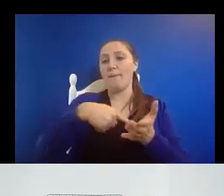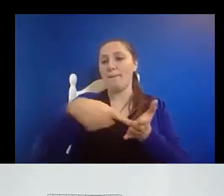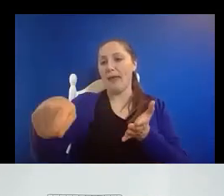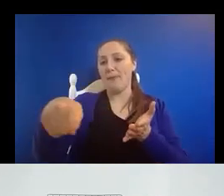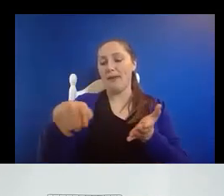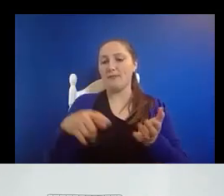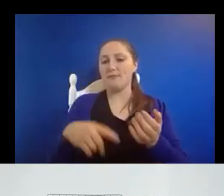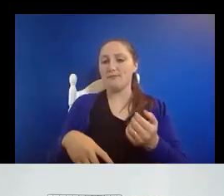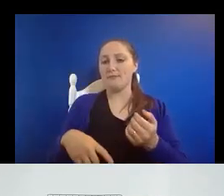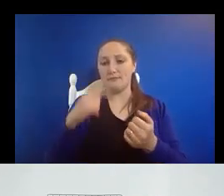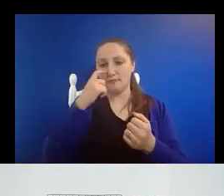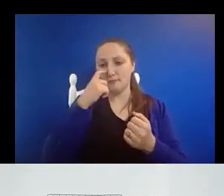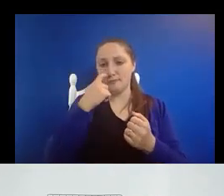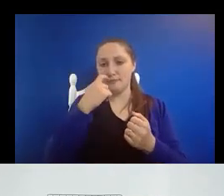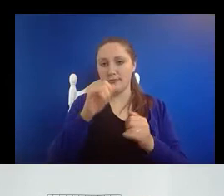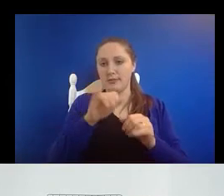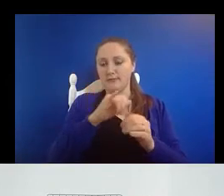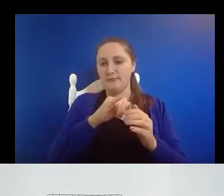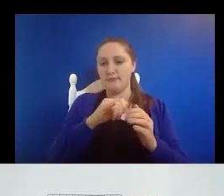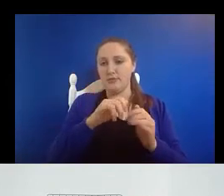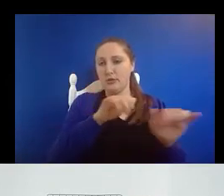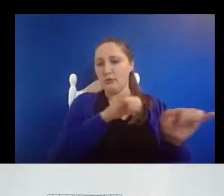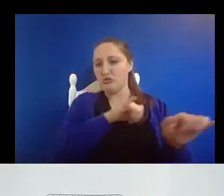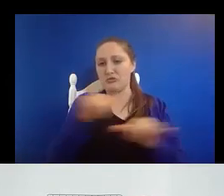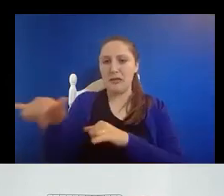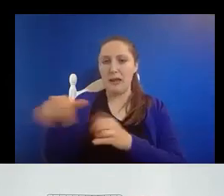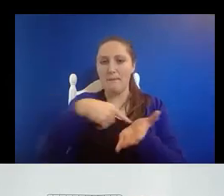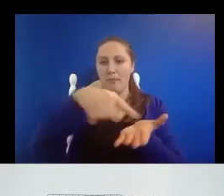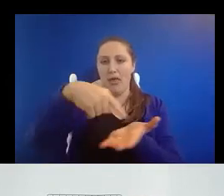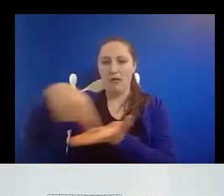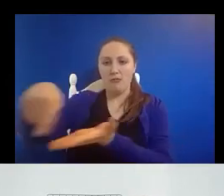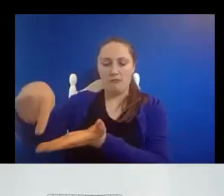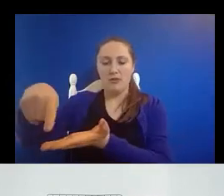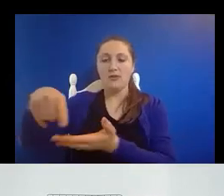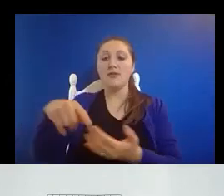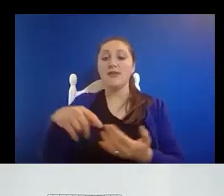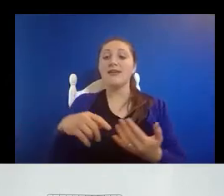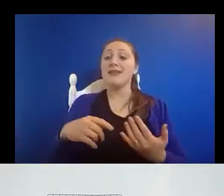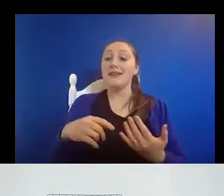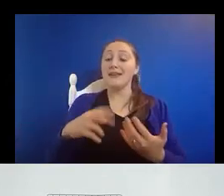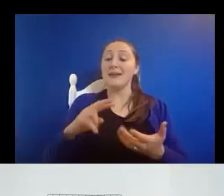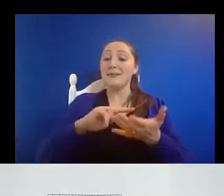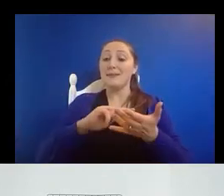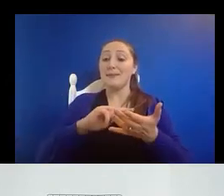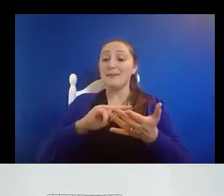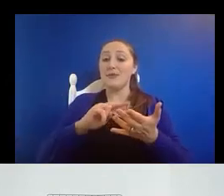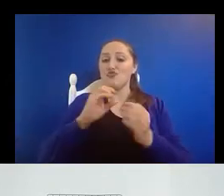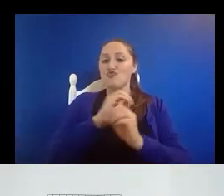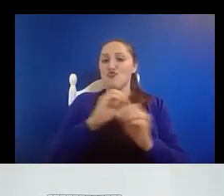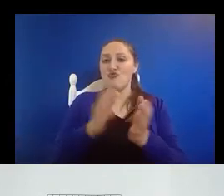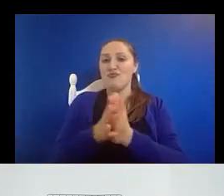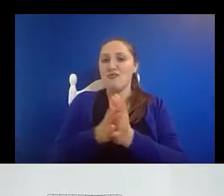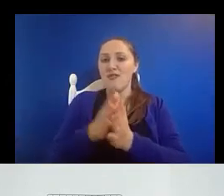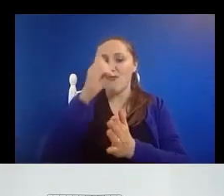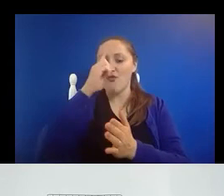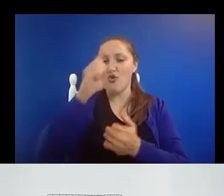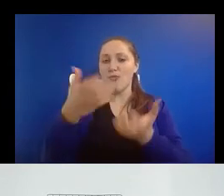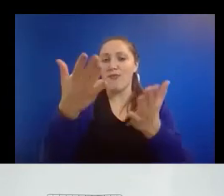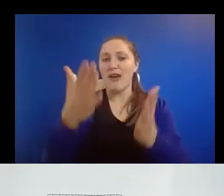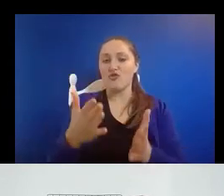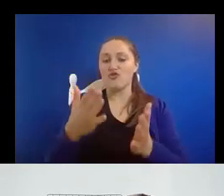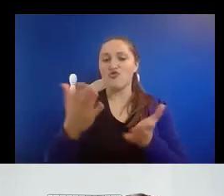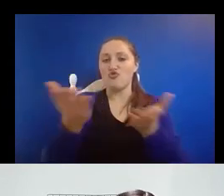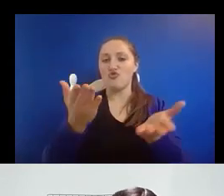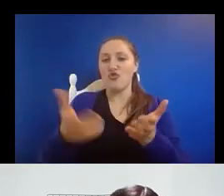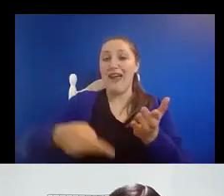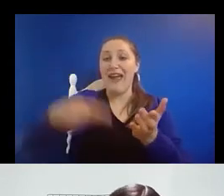have flat payments, then there's a disincentive for a provider to serve people with higher needs where they're unsure if